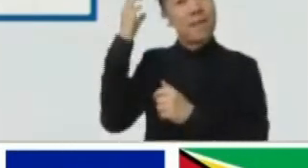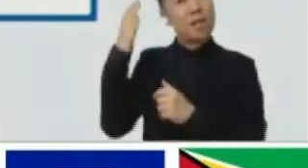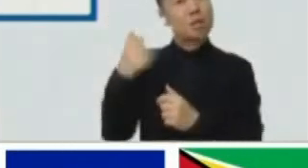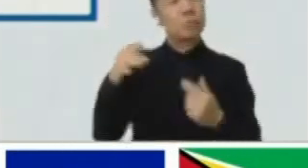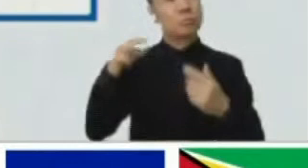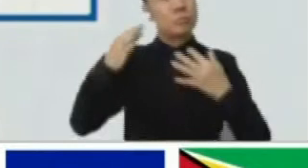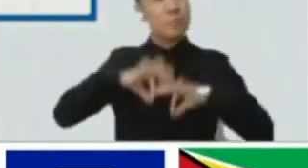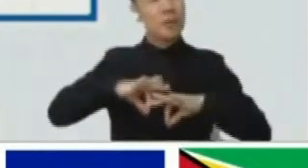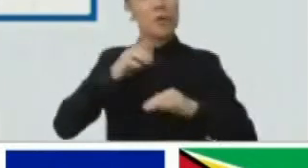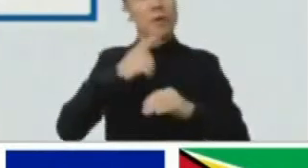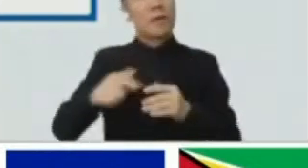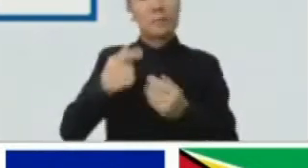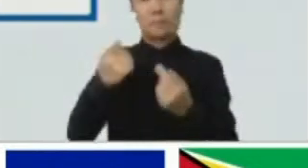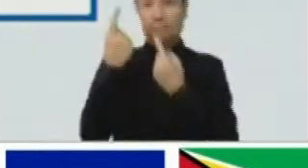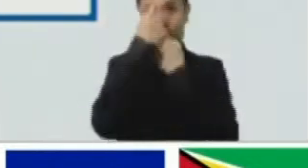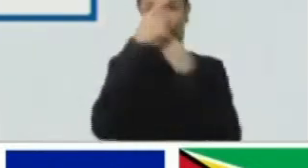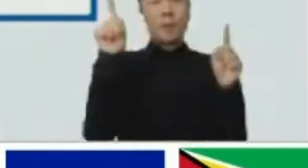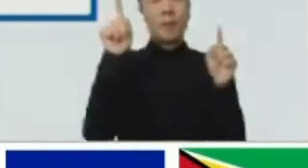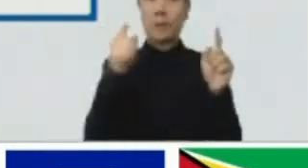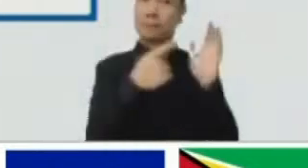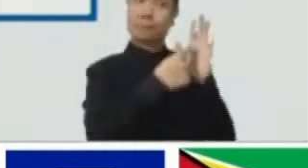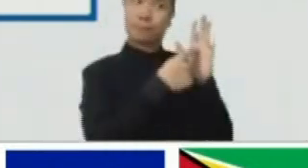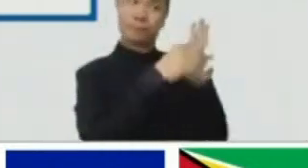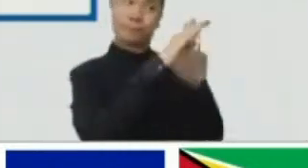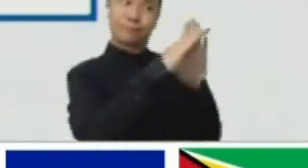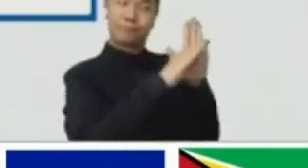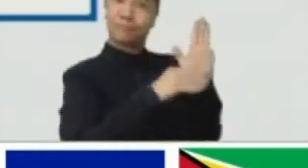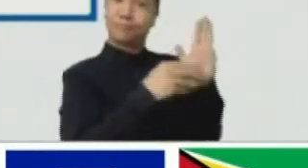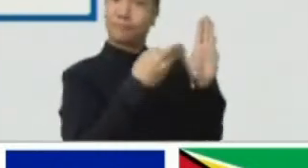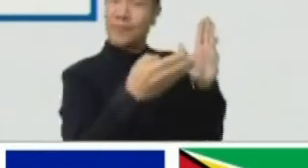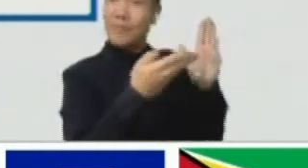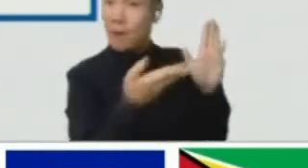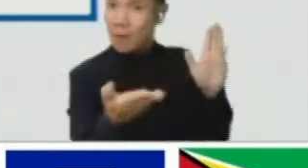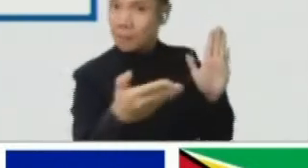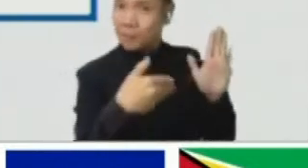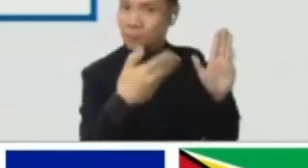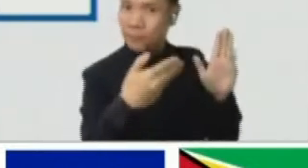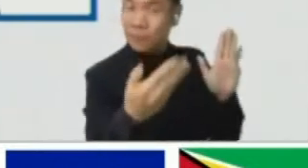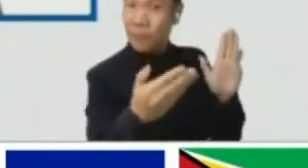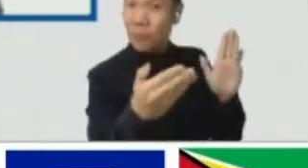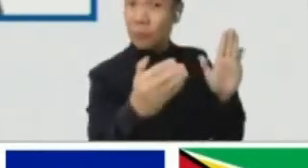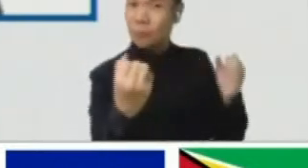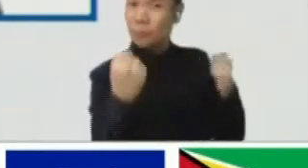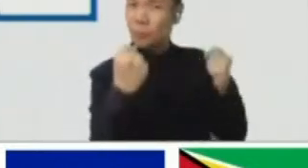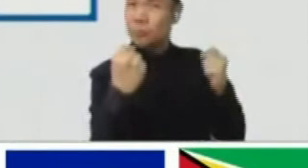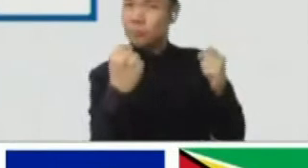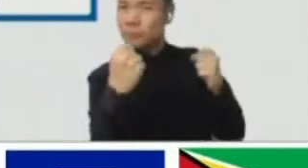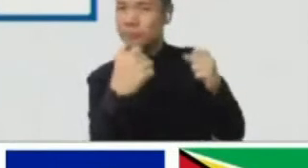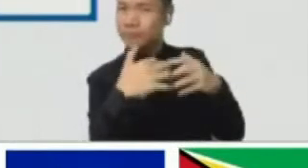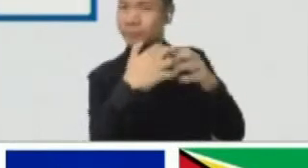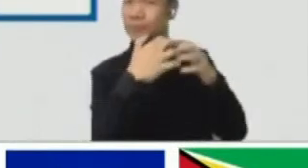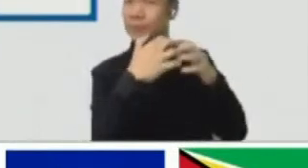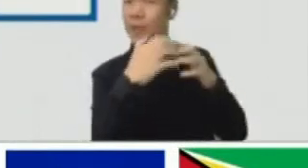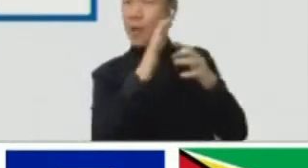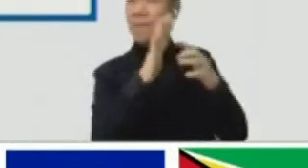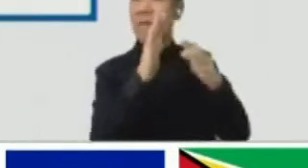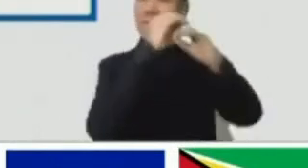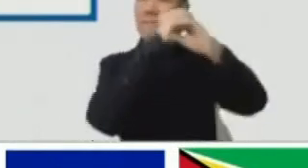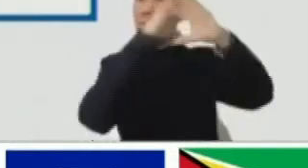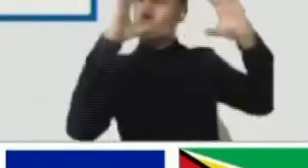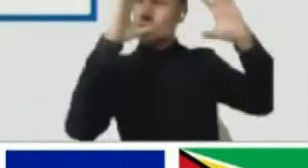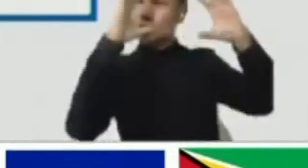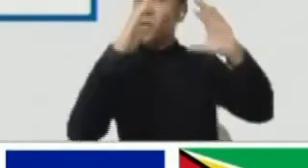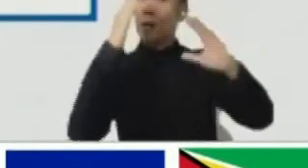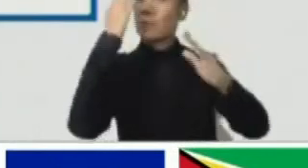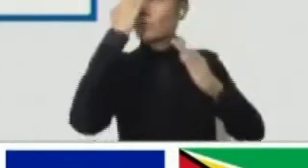the roadmap towards a resilient future based on risk-informed decisions.